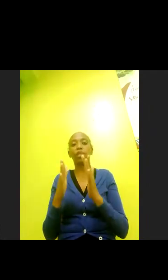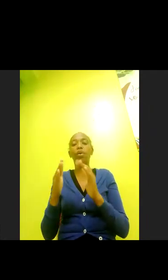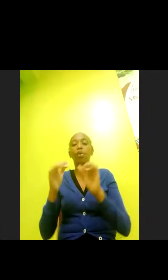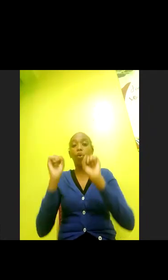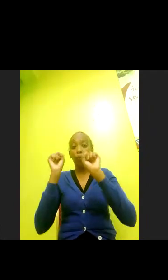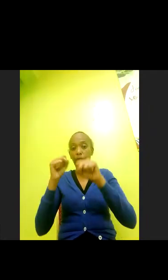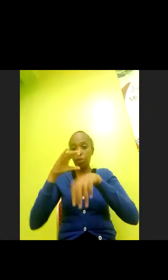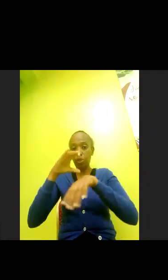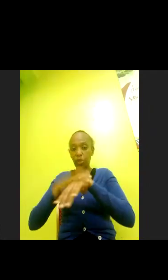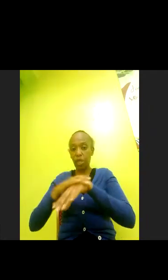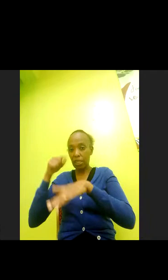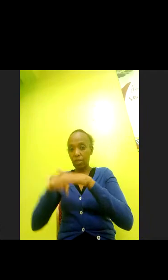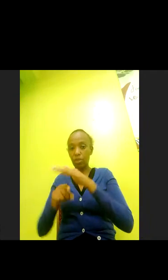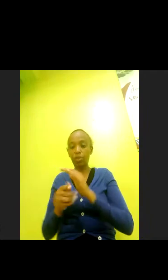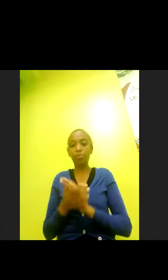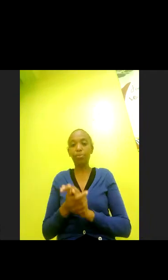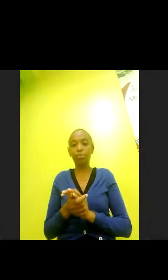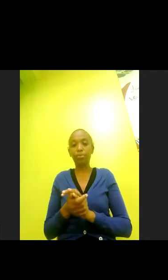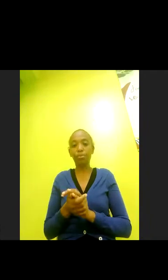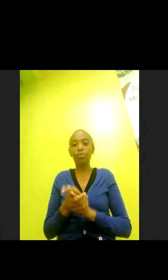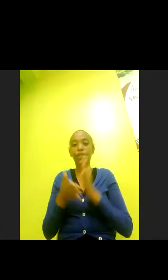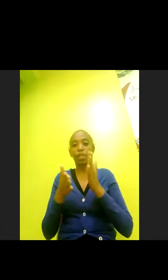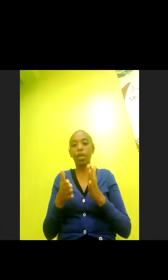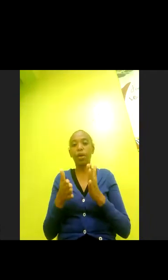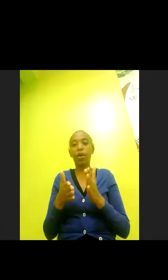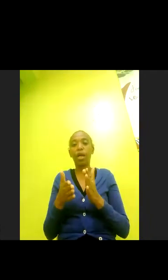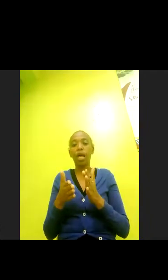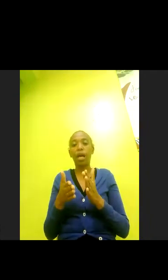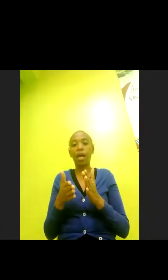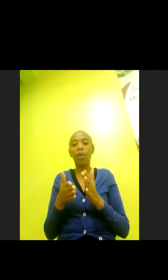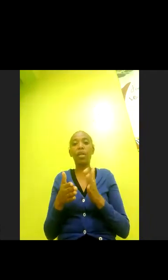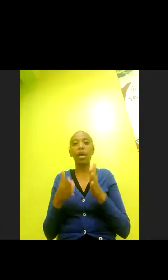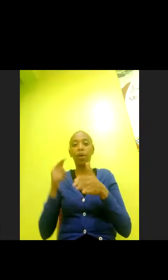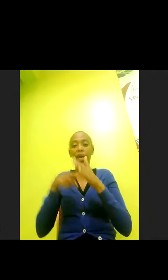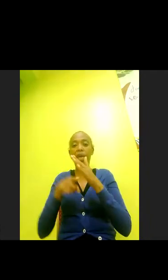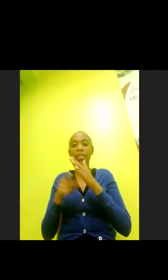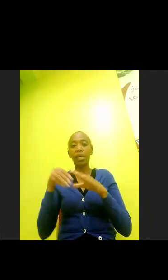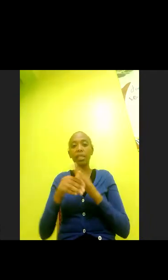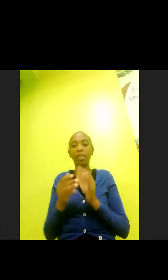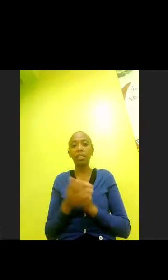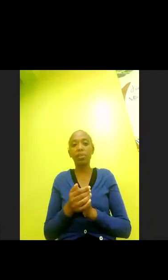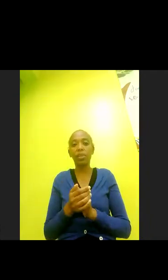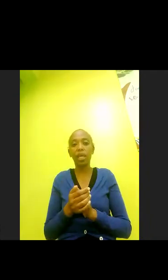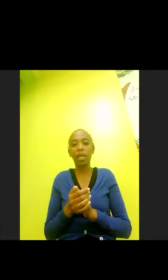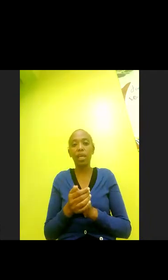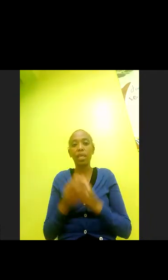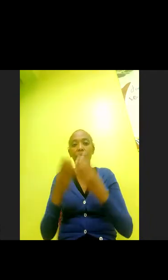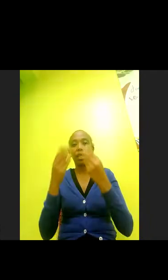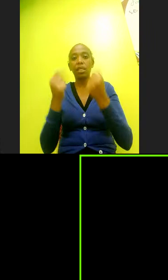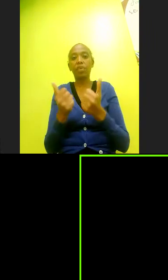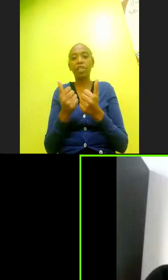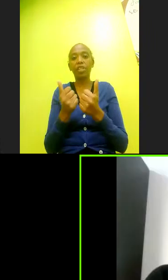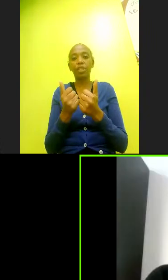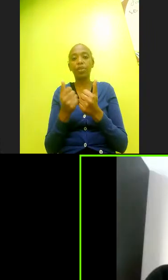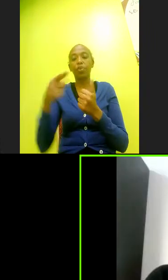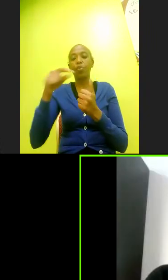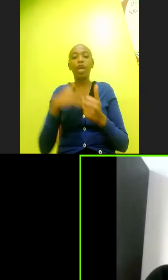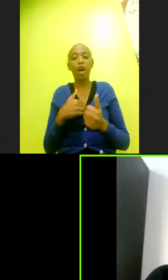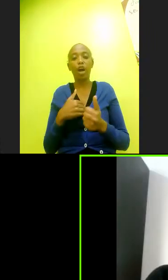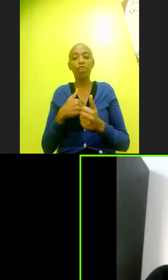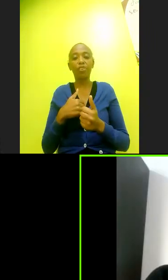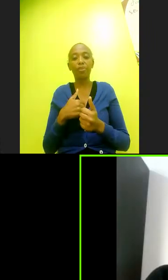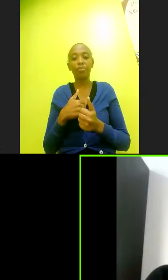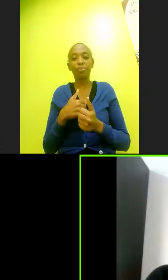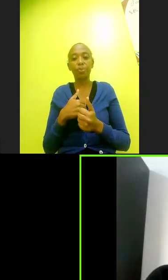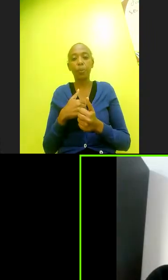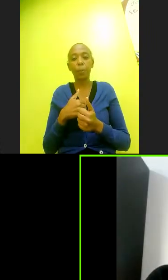into. So I will just go straight into the interventions we have with